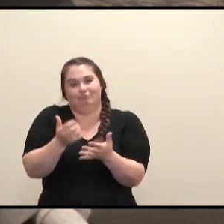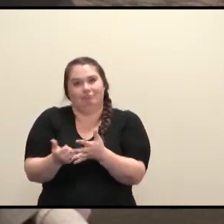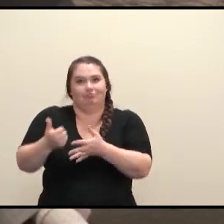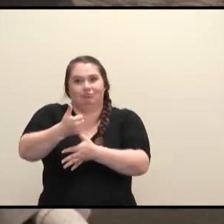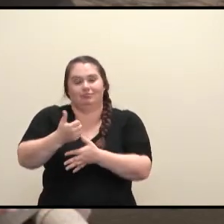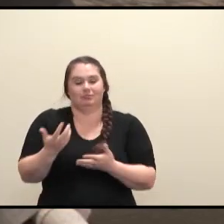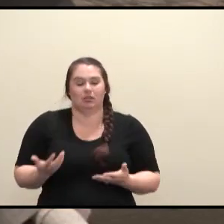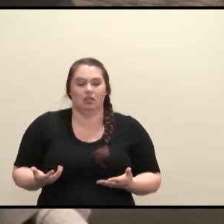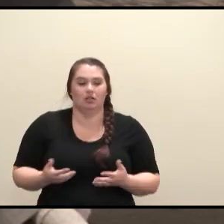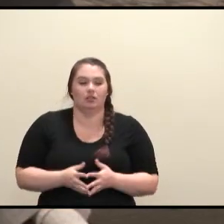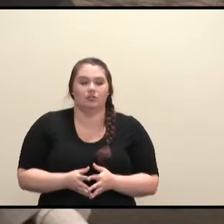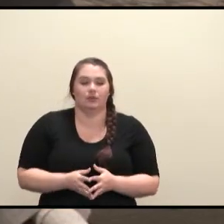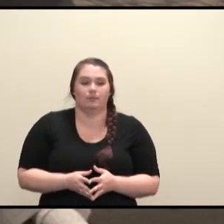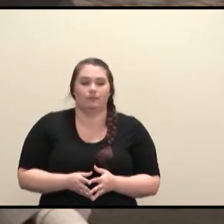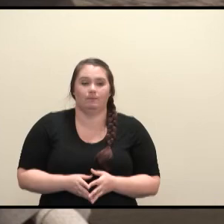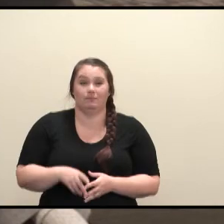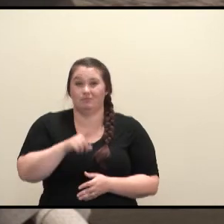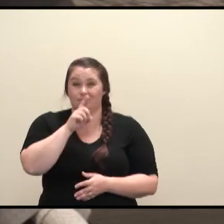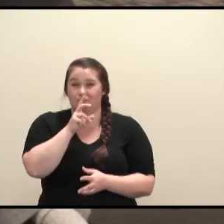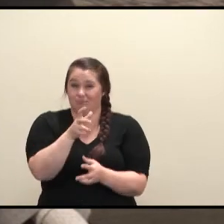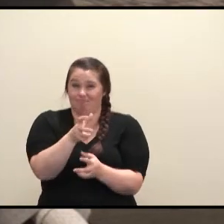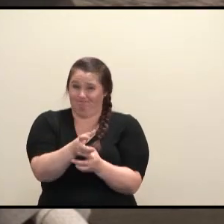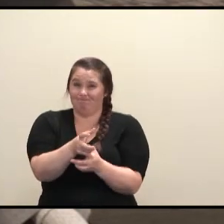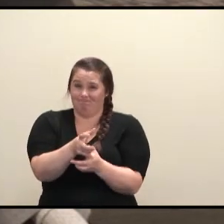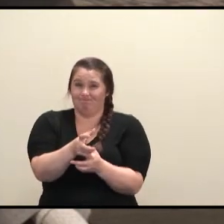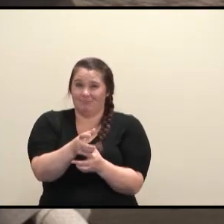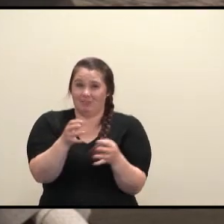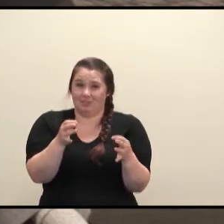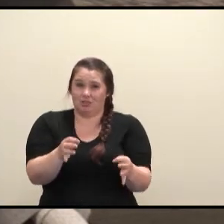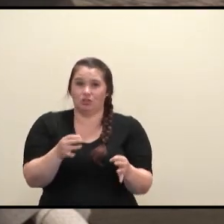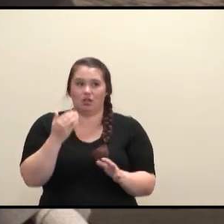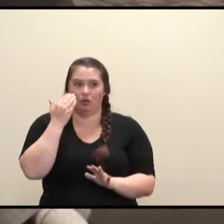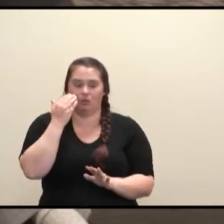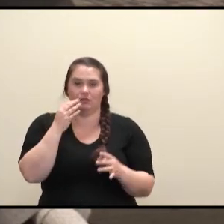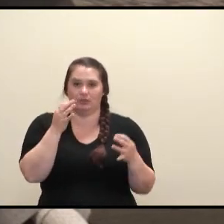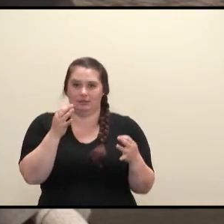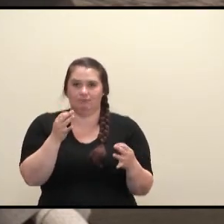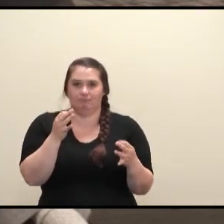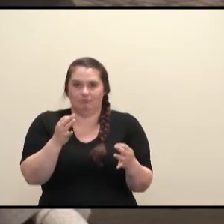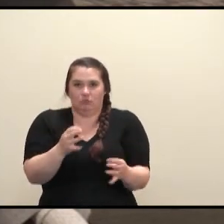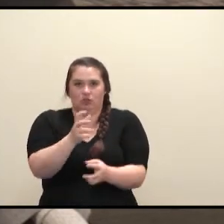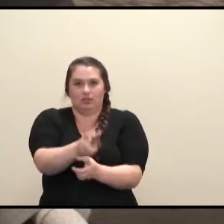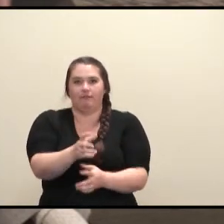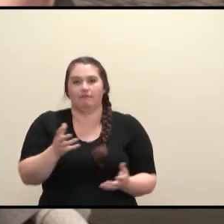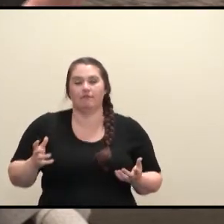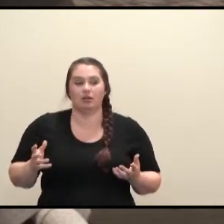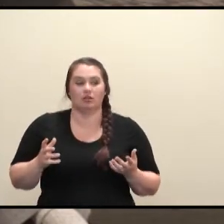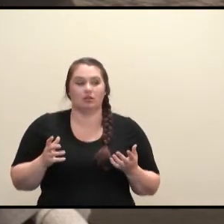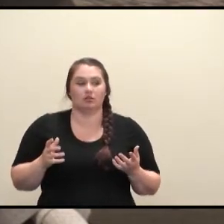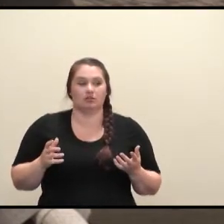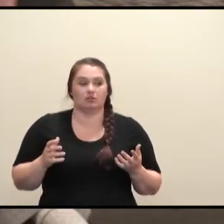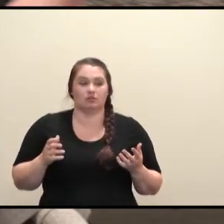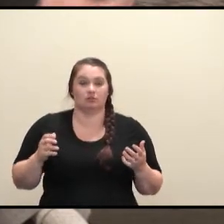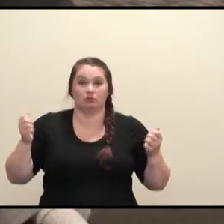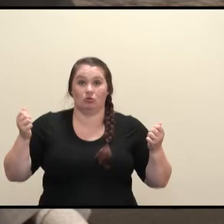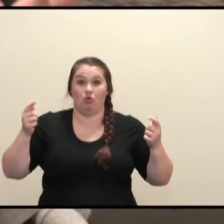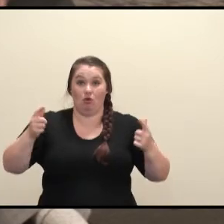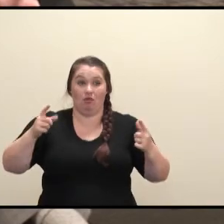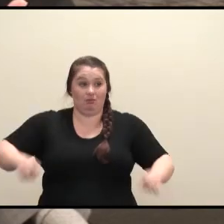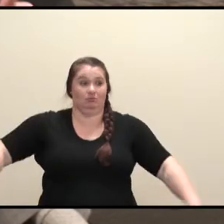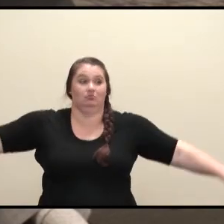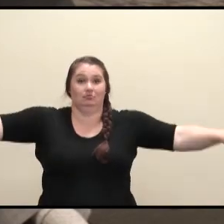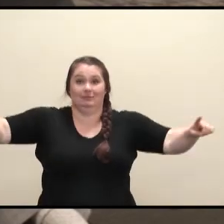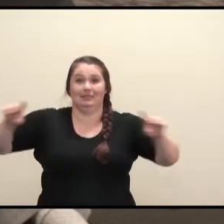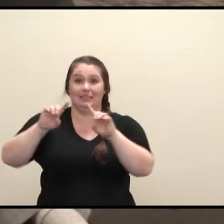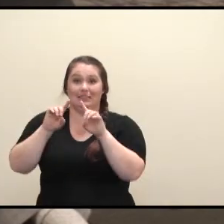really difficult decision and it's for all districts. And I know it's very difficult too because all of your neighboring districts are adopting it